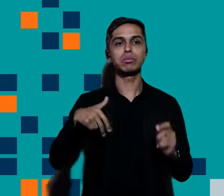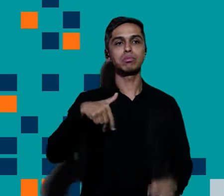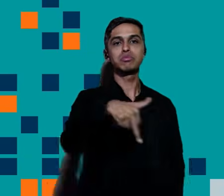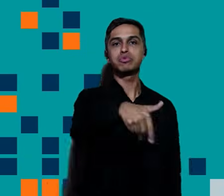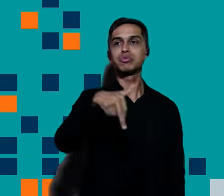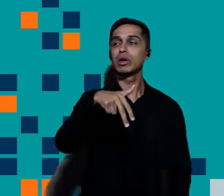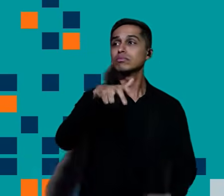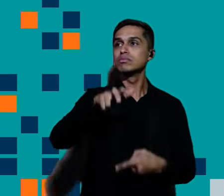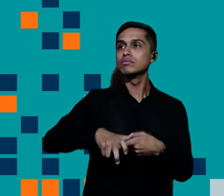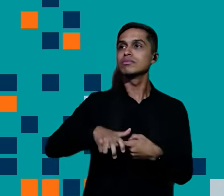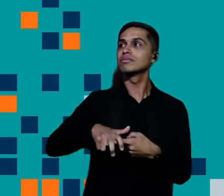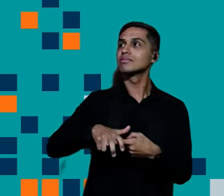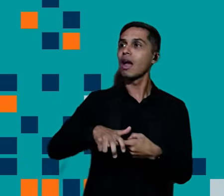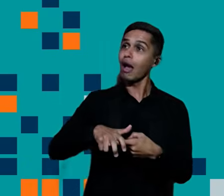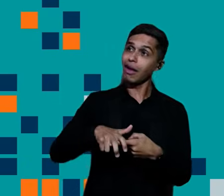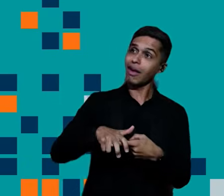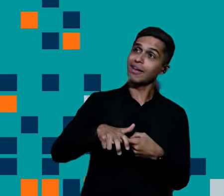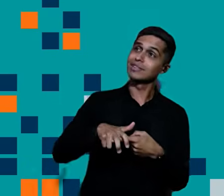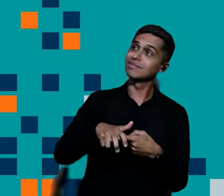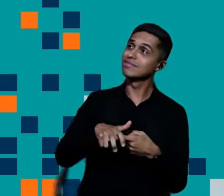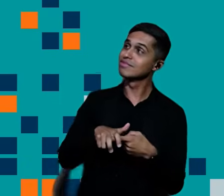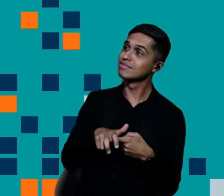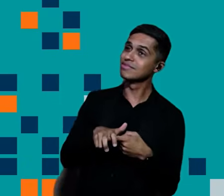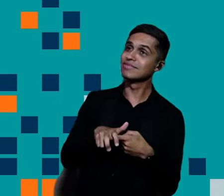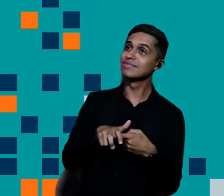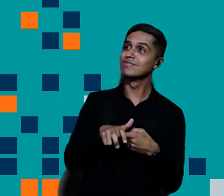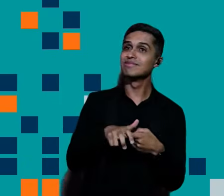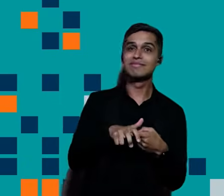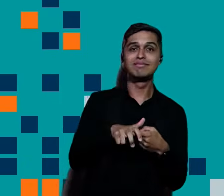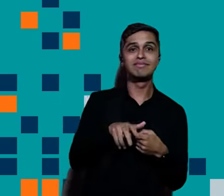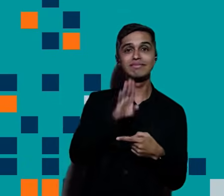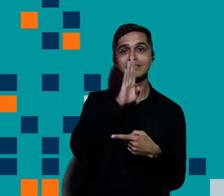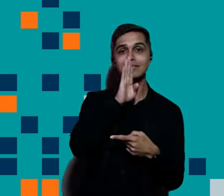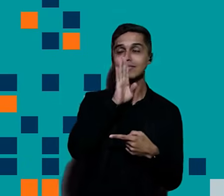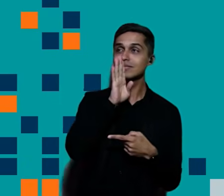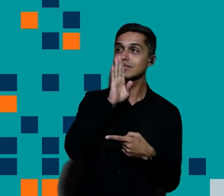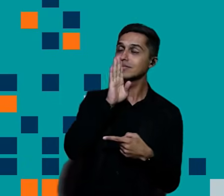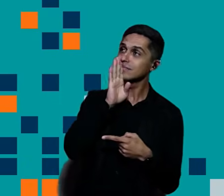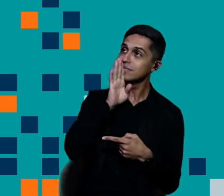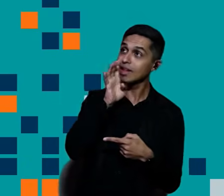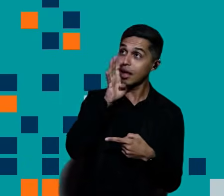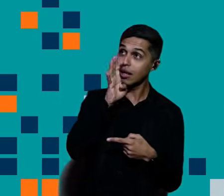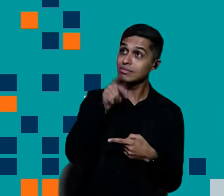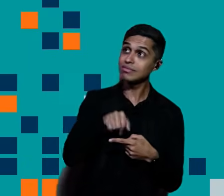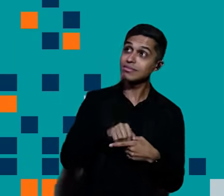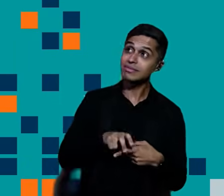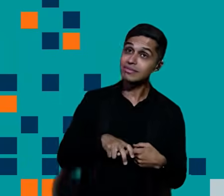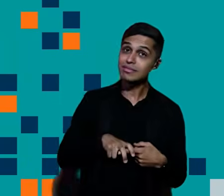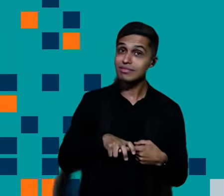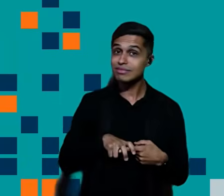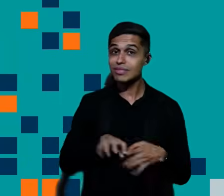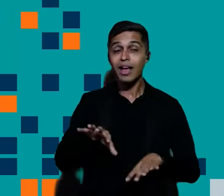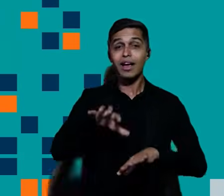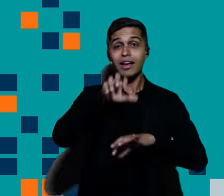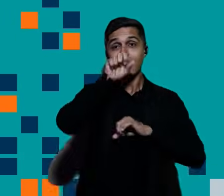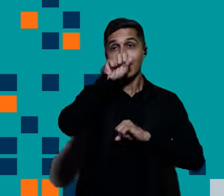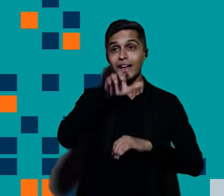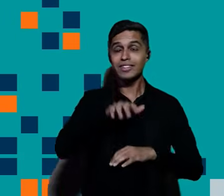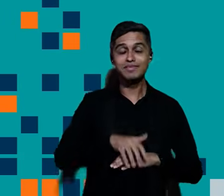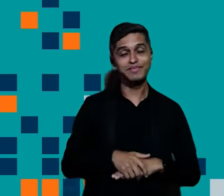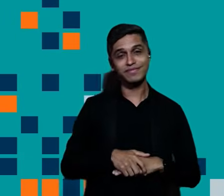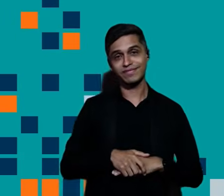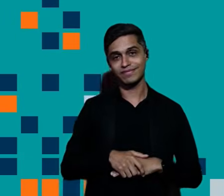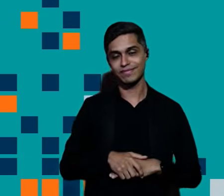the light, to catch your breath and bring yourself together. These quiet, still areas. And at the very